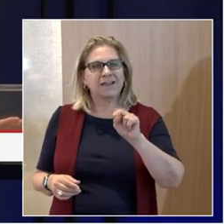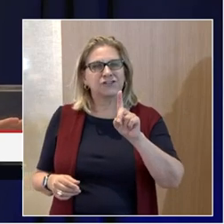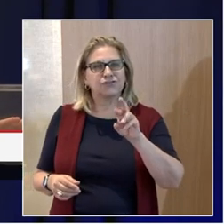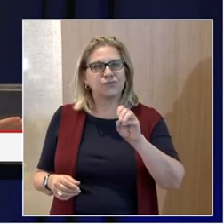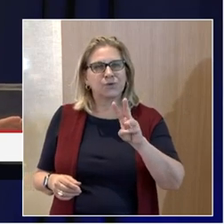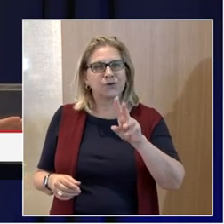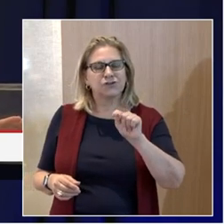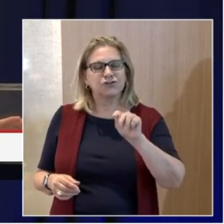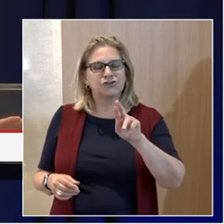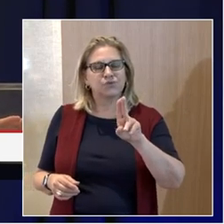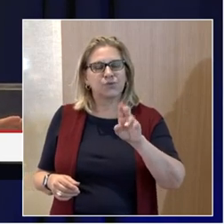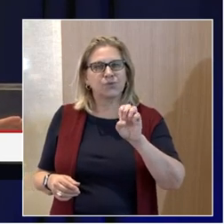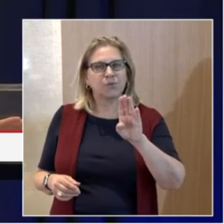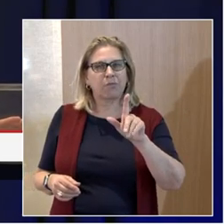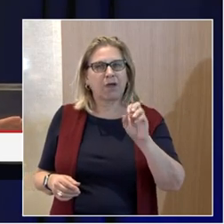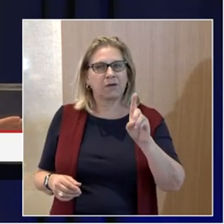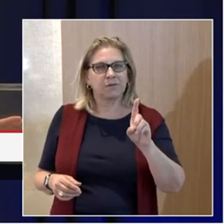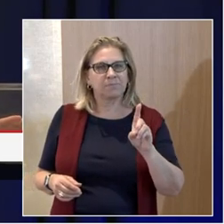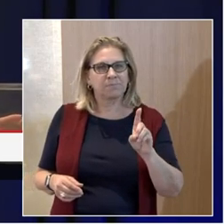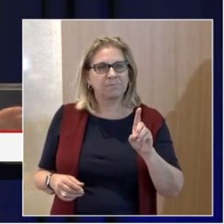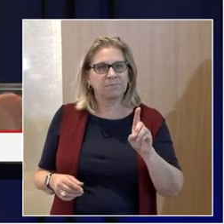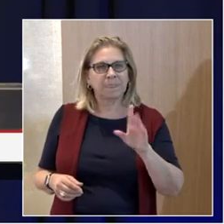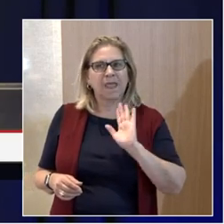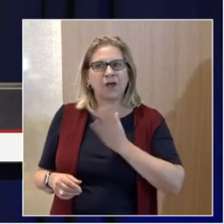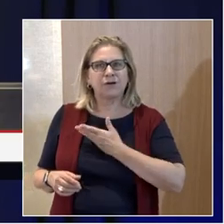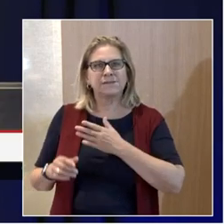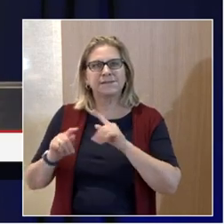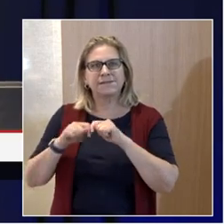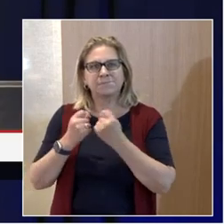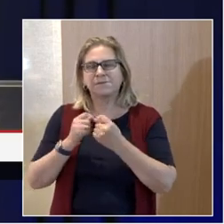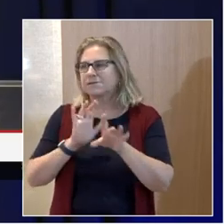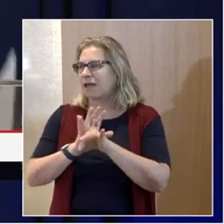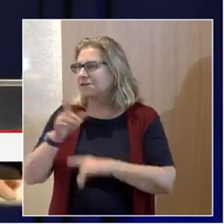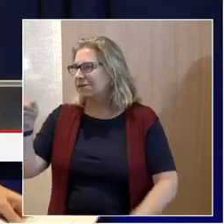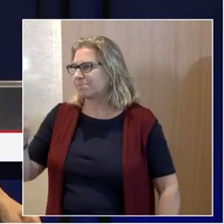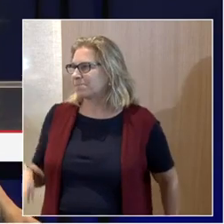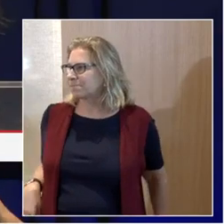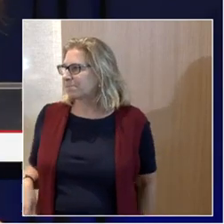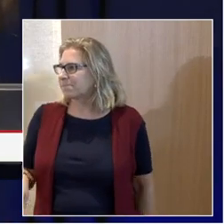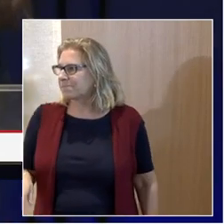to lead this effort on behalf of all of us. Andrew?